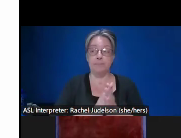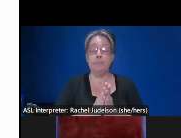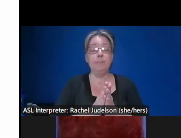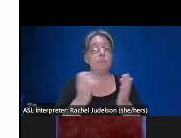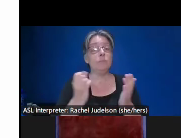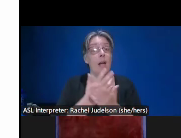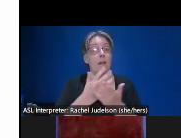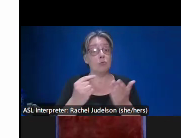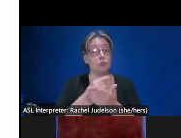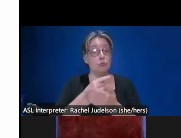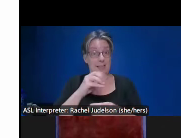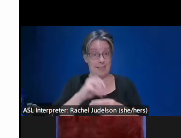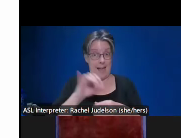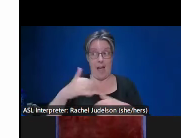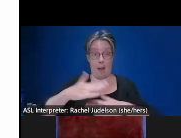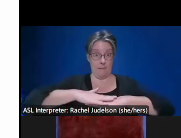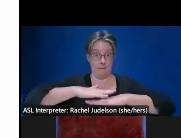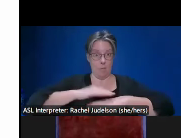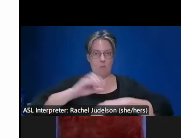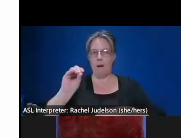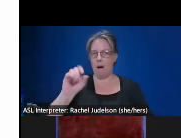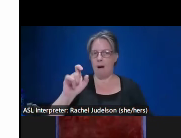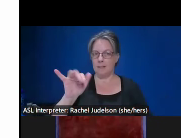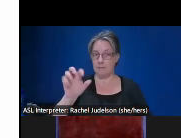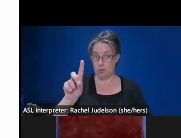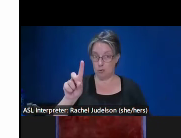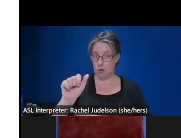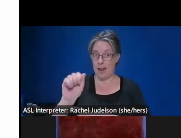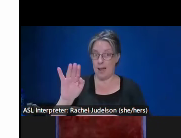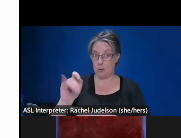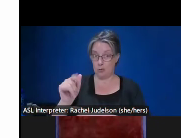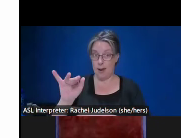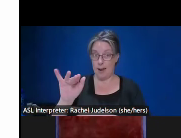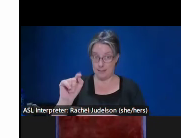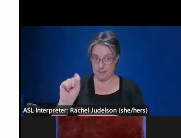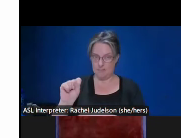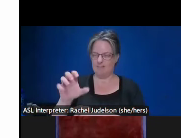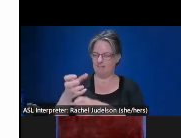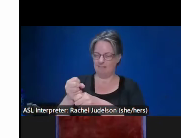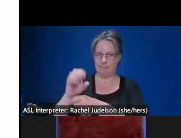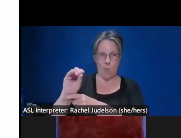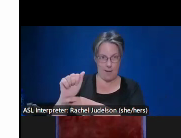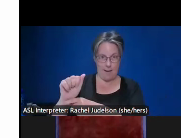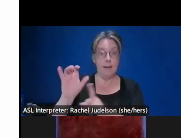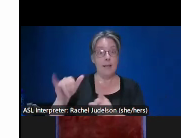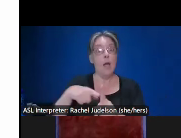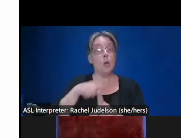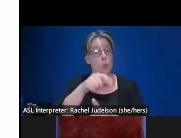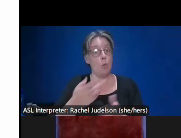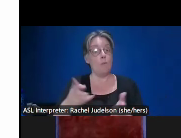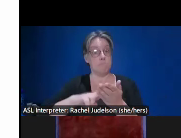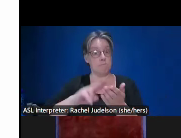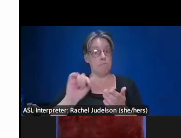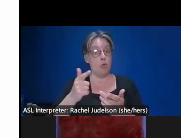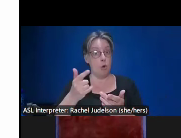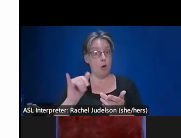within this platform, Oxford Abstracts. So you need to log into Oxford Abstracts, which is where